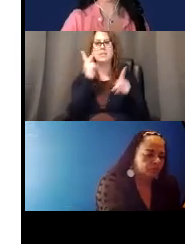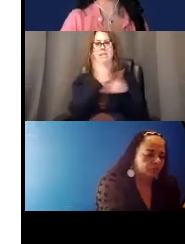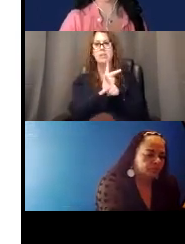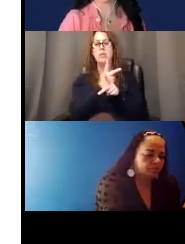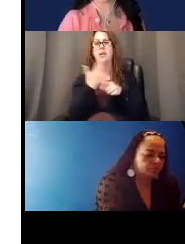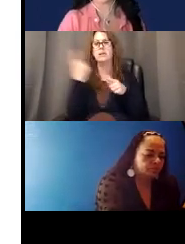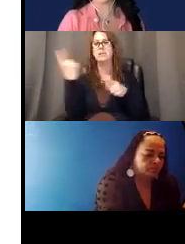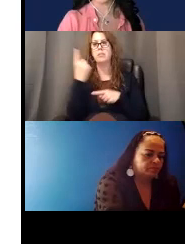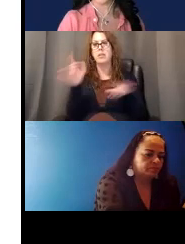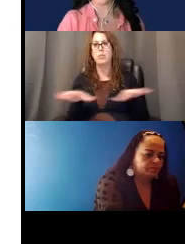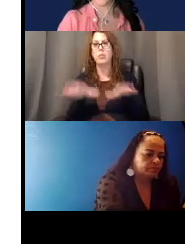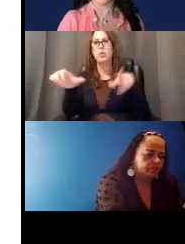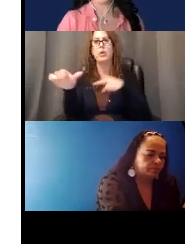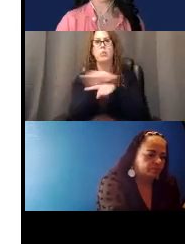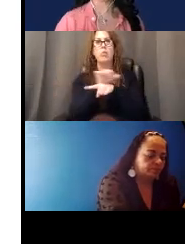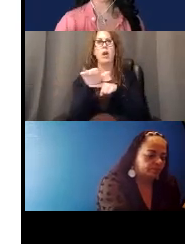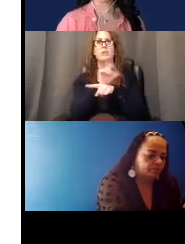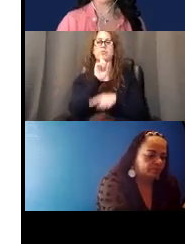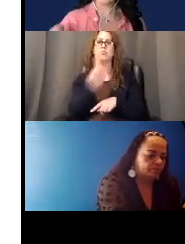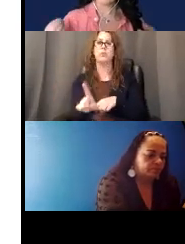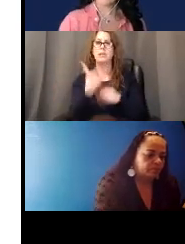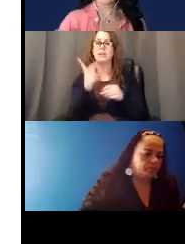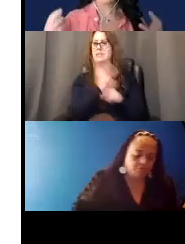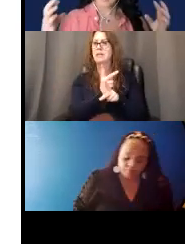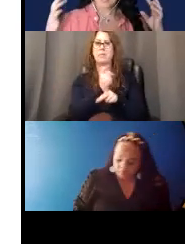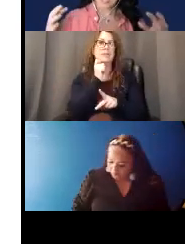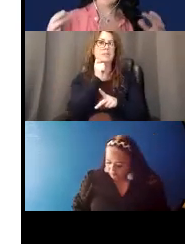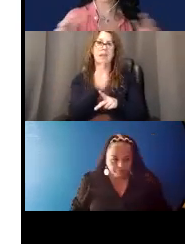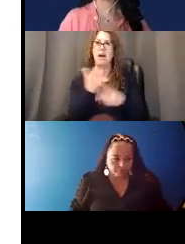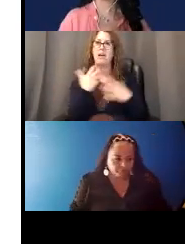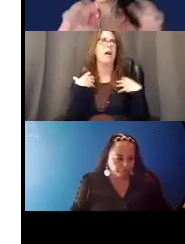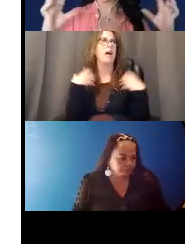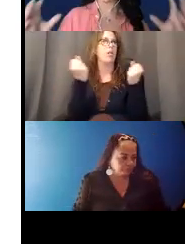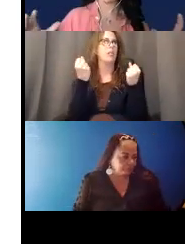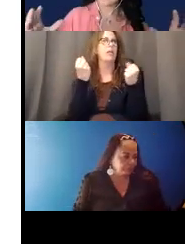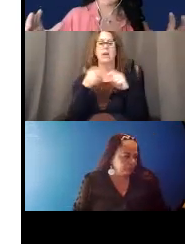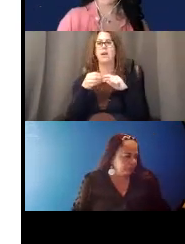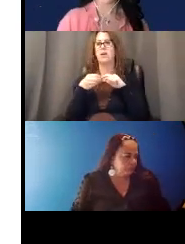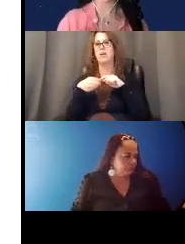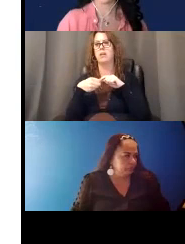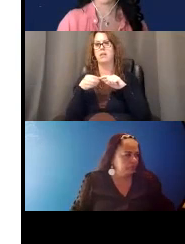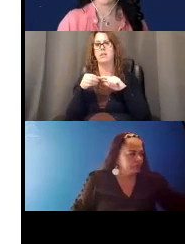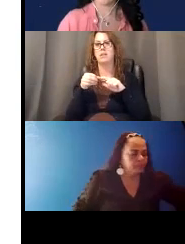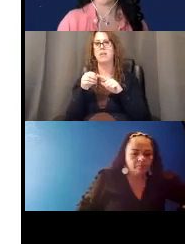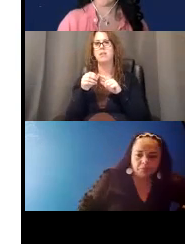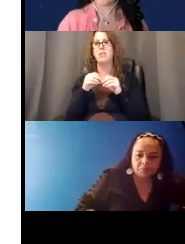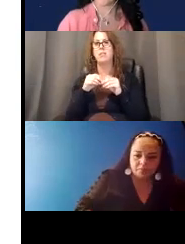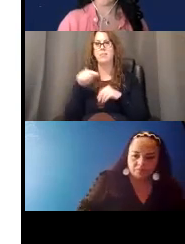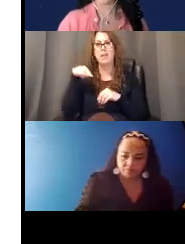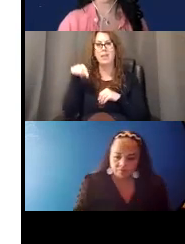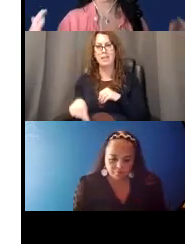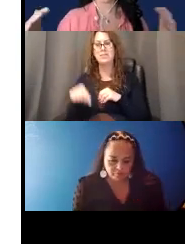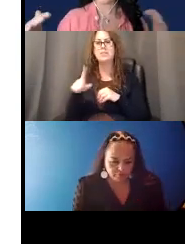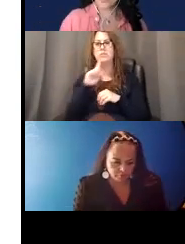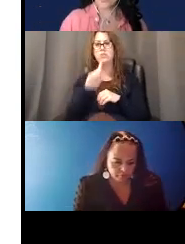that's actually making us unhealthy, right? And so I lift it up because it's that this is the genius of structural racism as well, right?